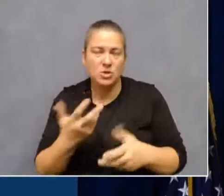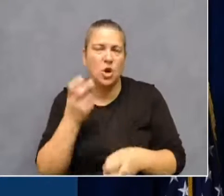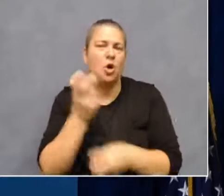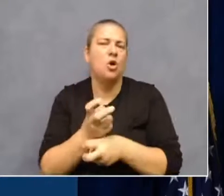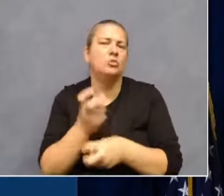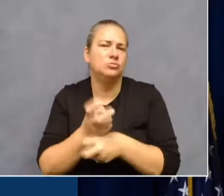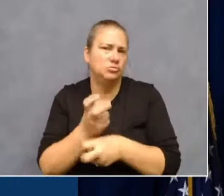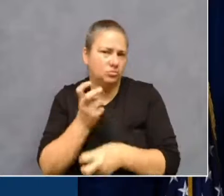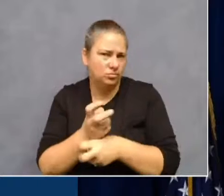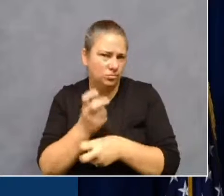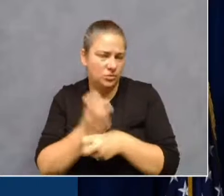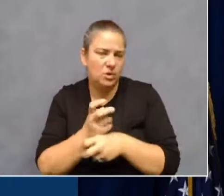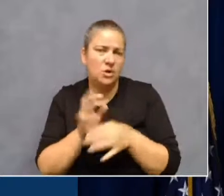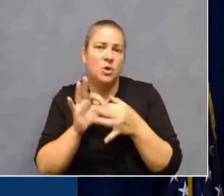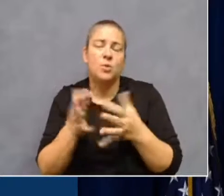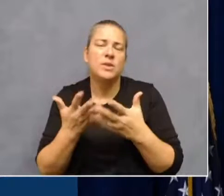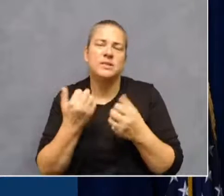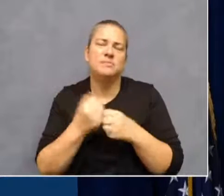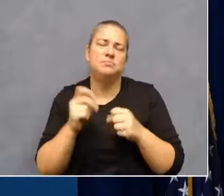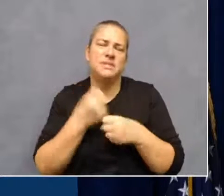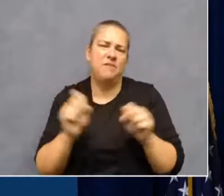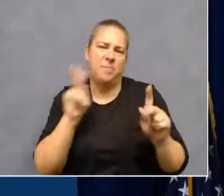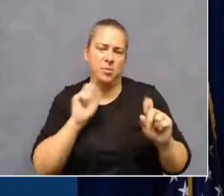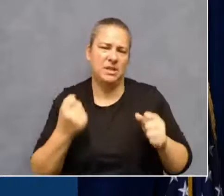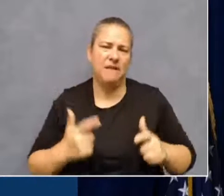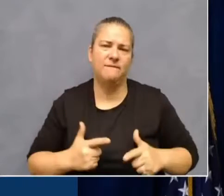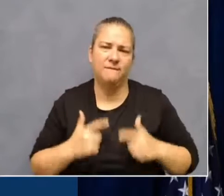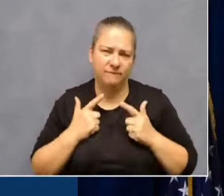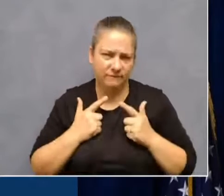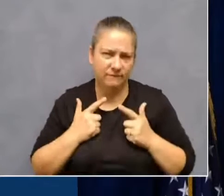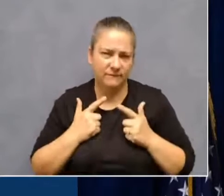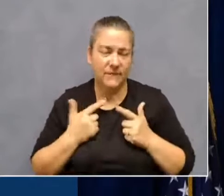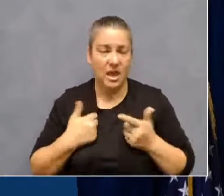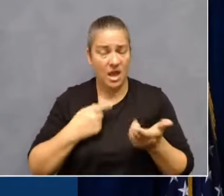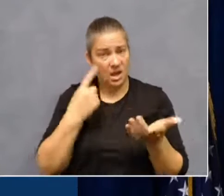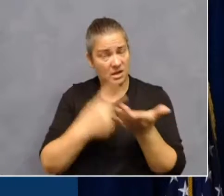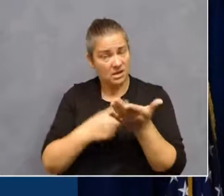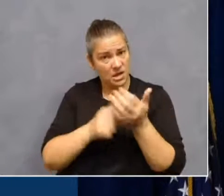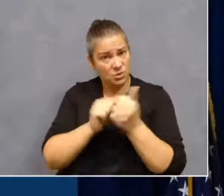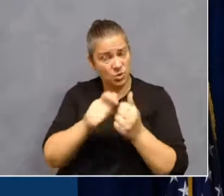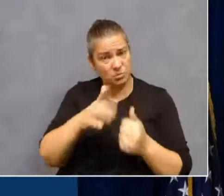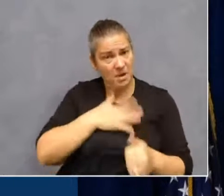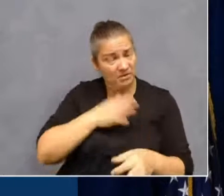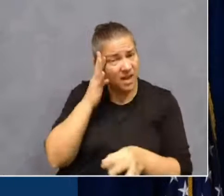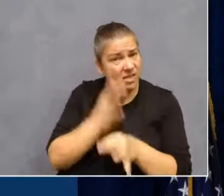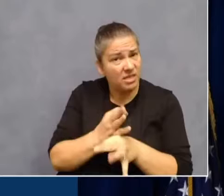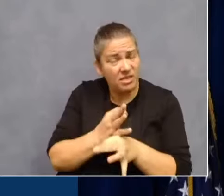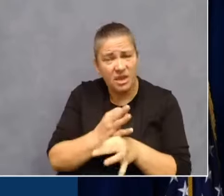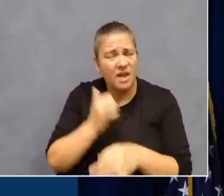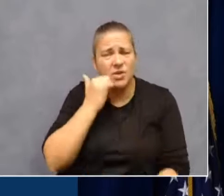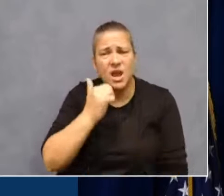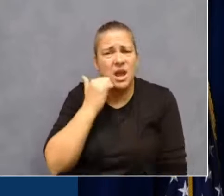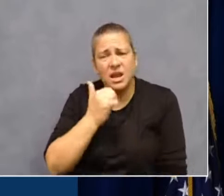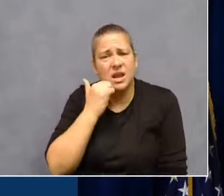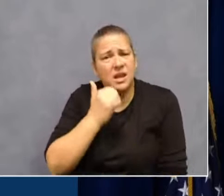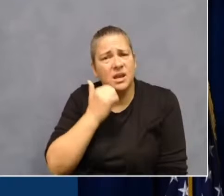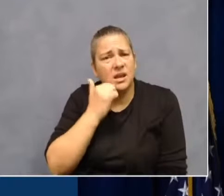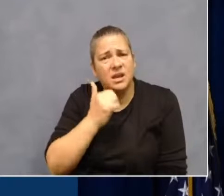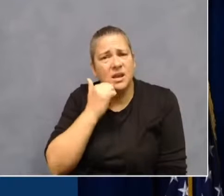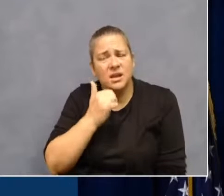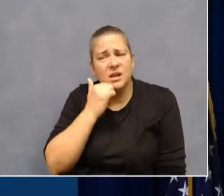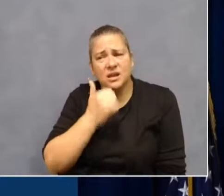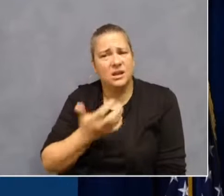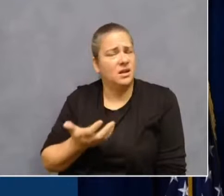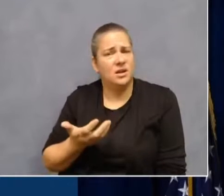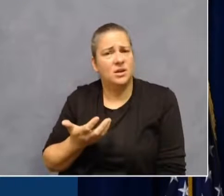about saving lives. I've talked to you about my faith just about every day that we have